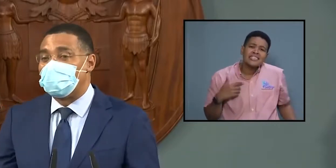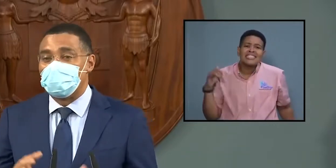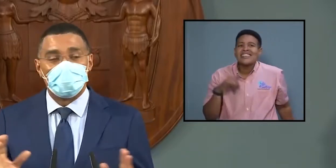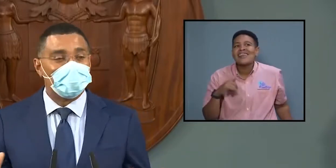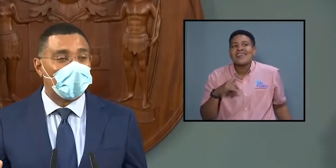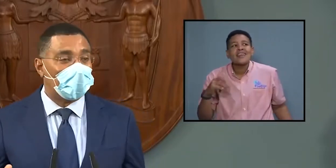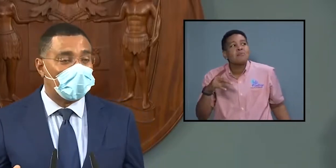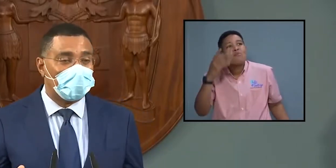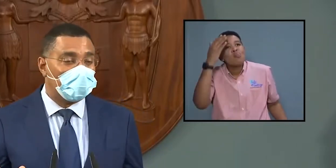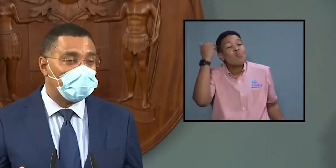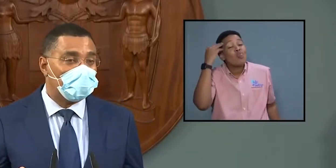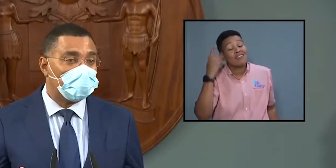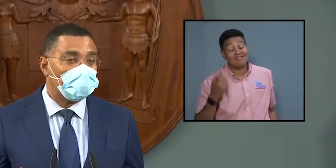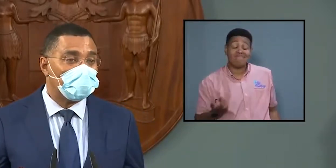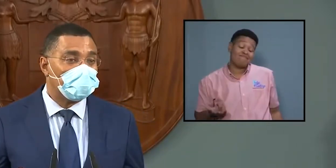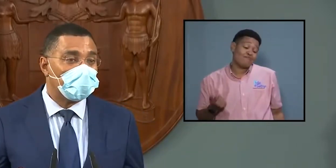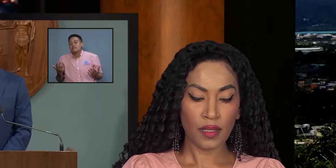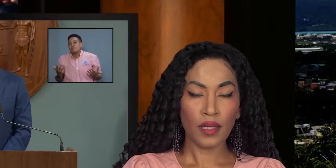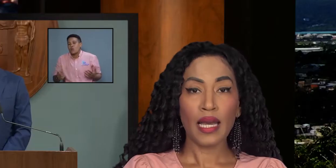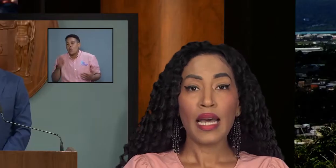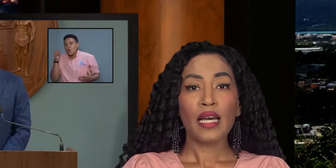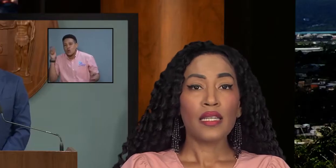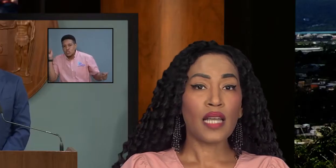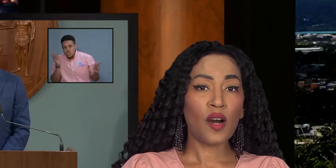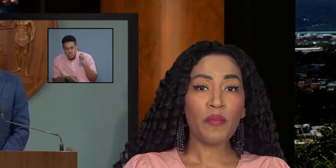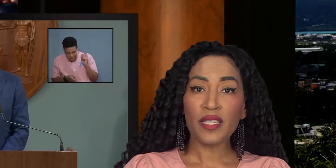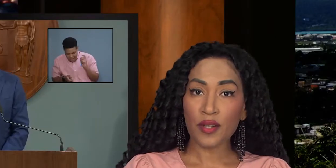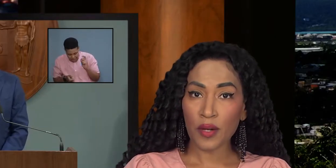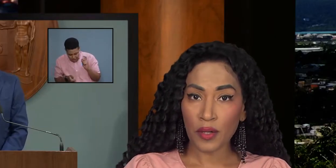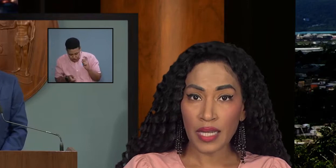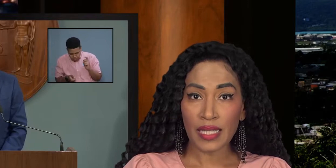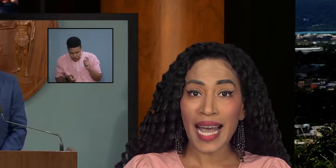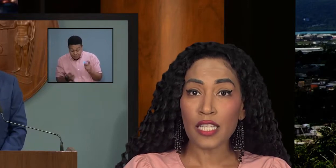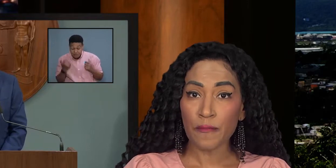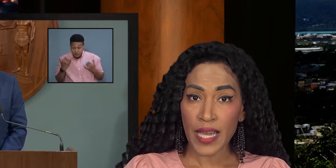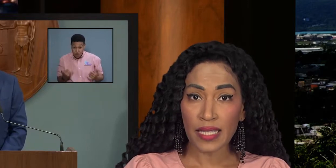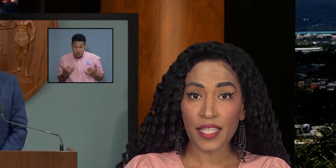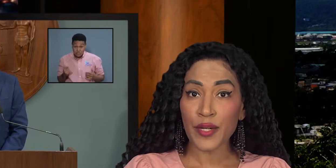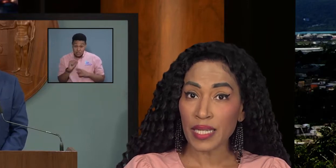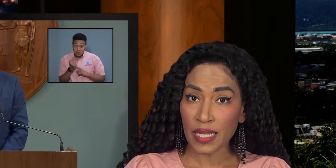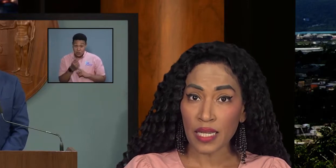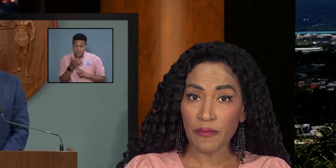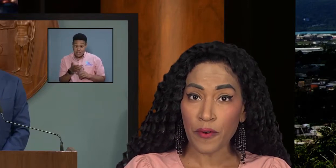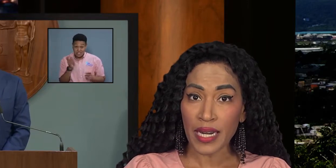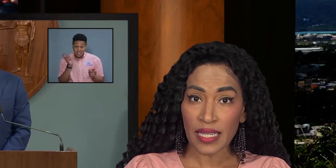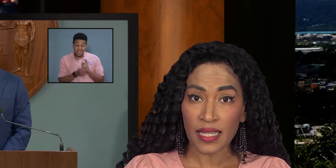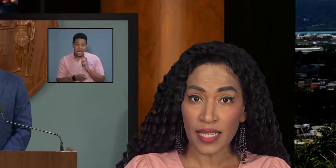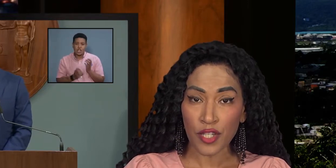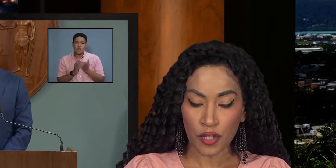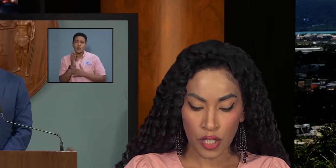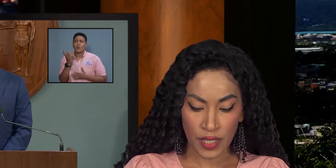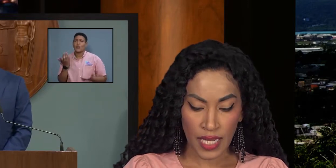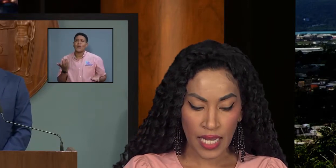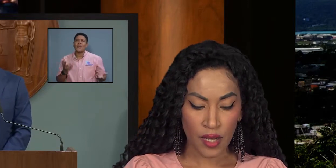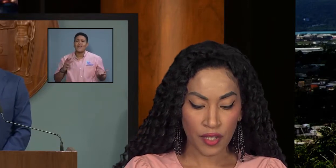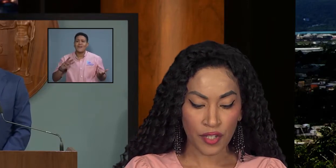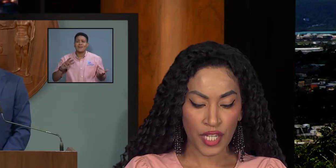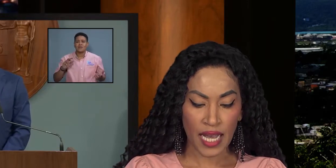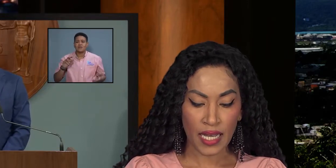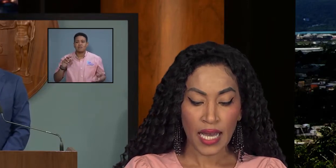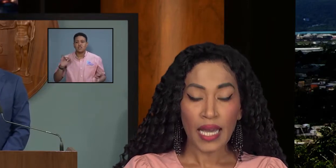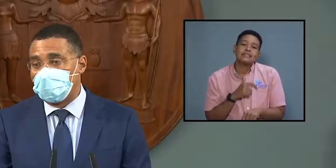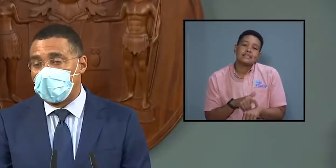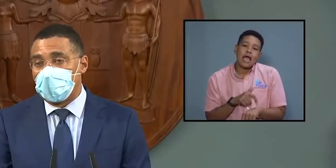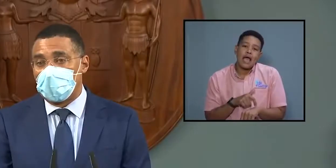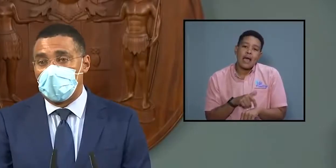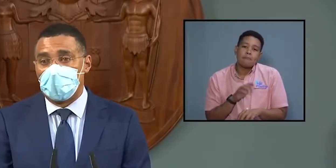you have another thing coming. Now, Mr. Holness has faced criticism for his decision to retain Dr.